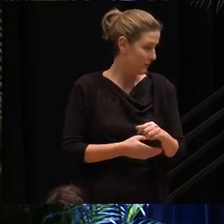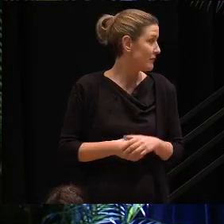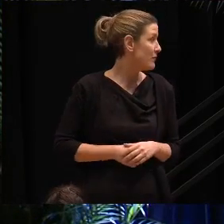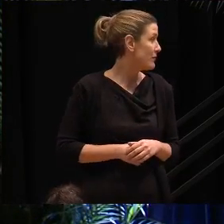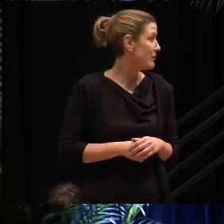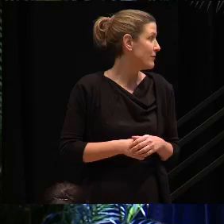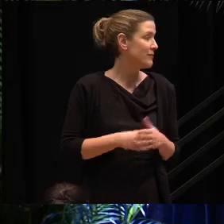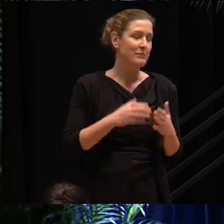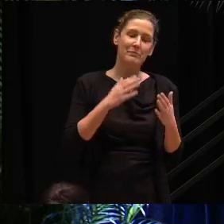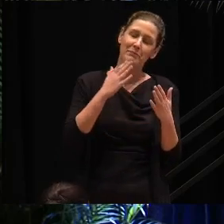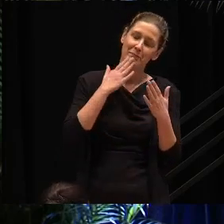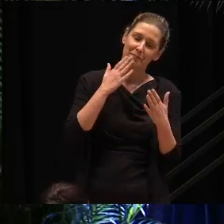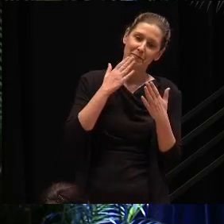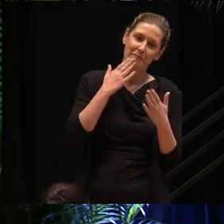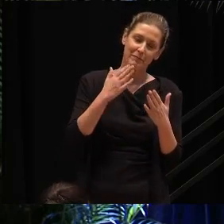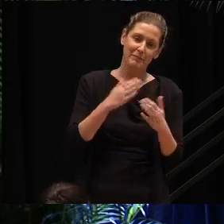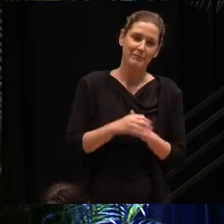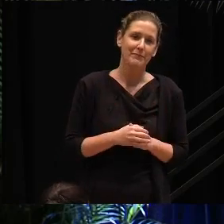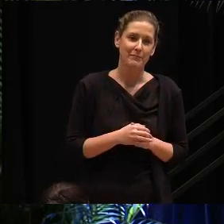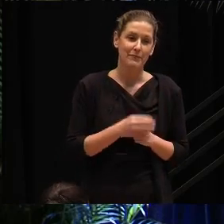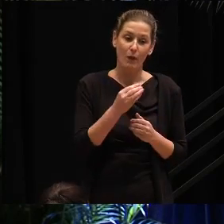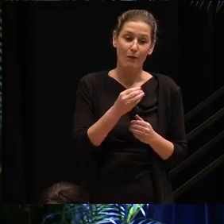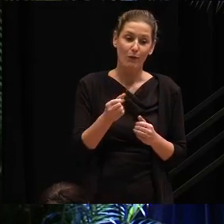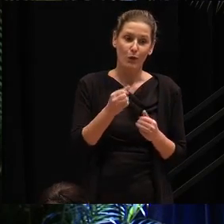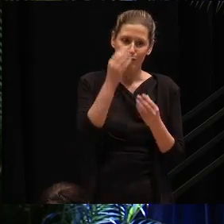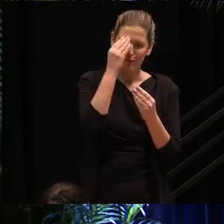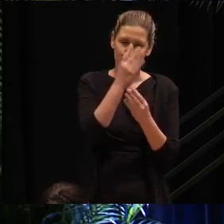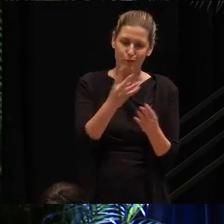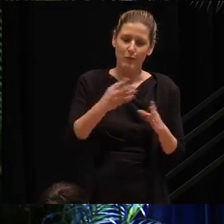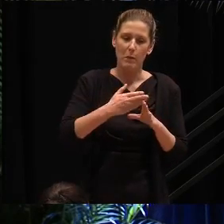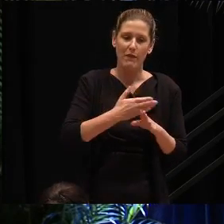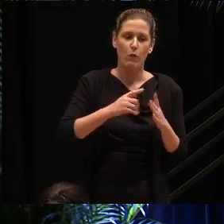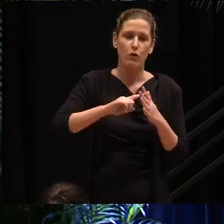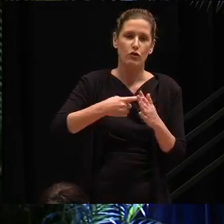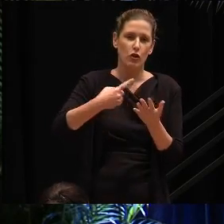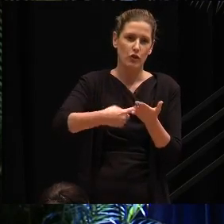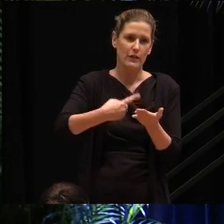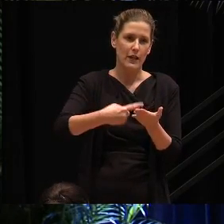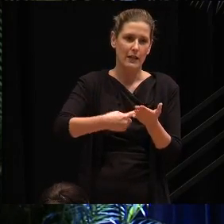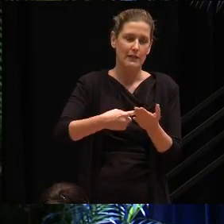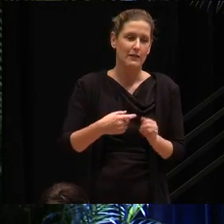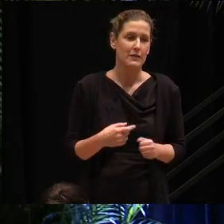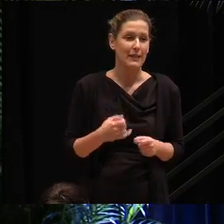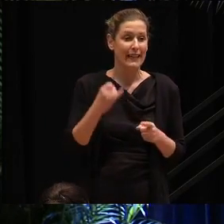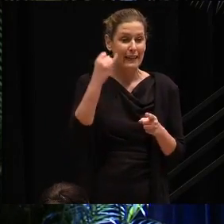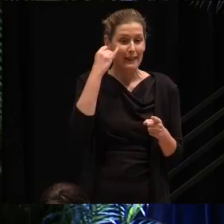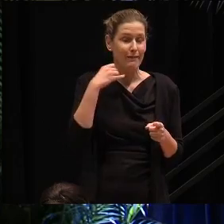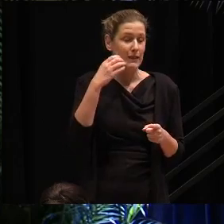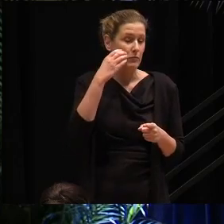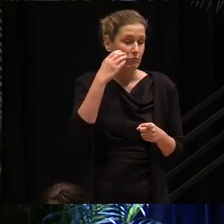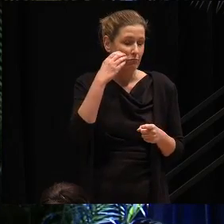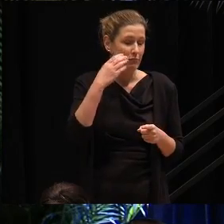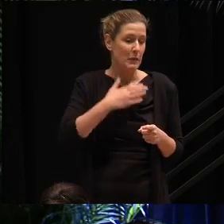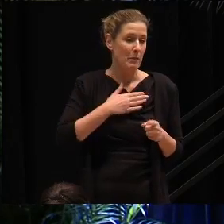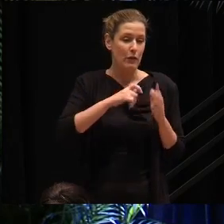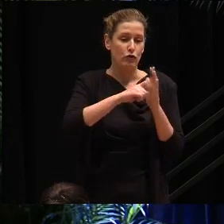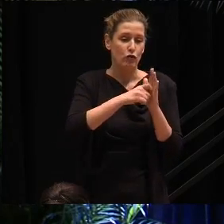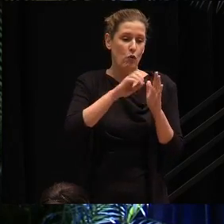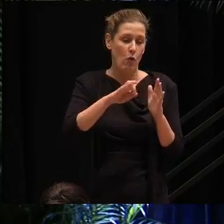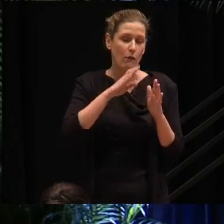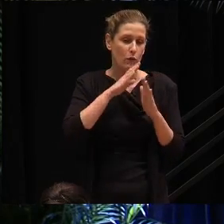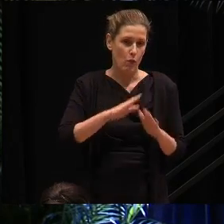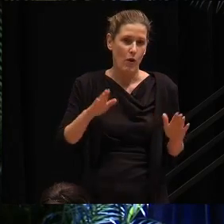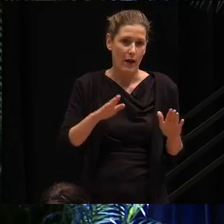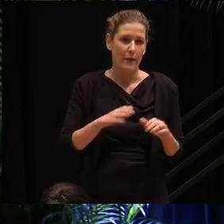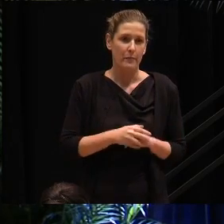Thank you, Torrey. And just a couple of basics before we begin our discussion. If you have a mobile device, please silence